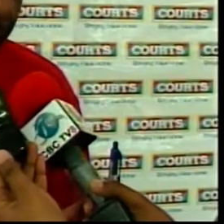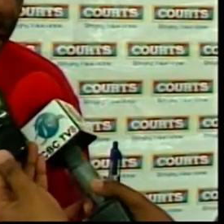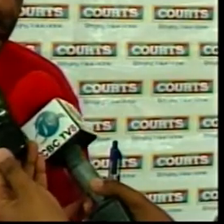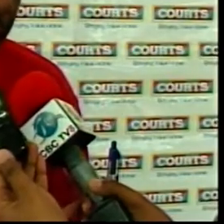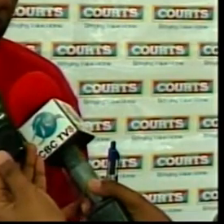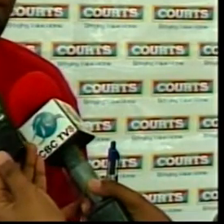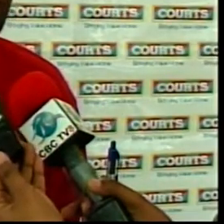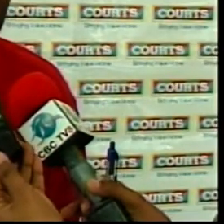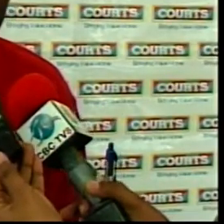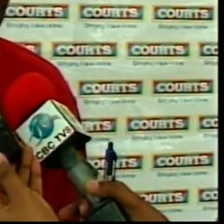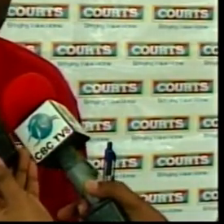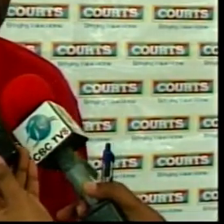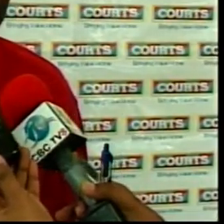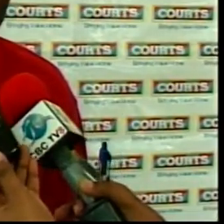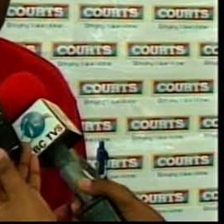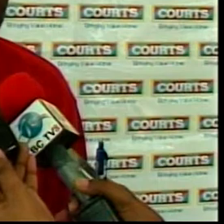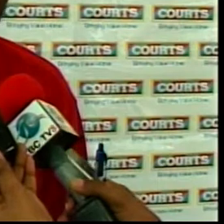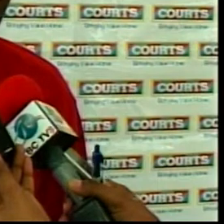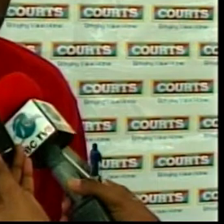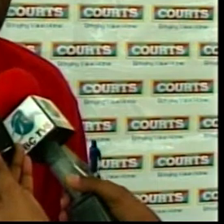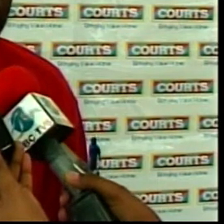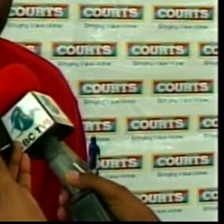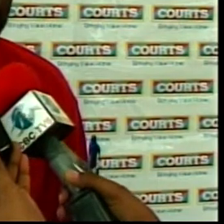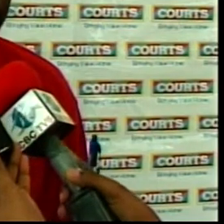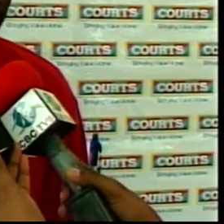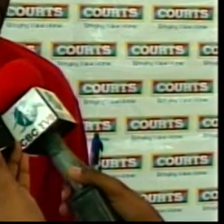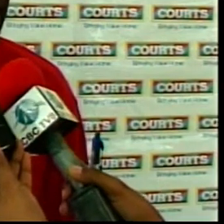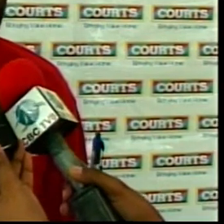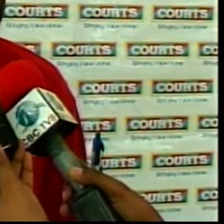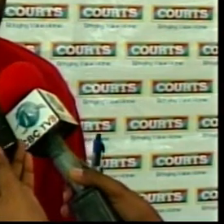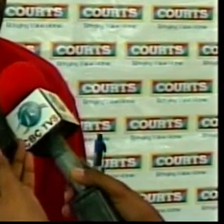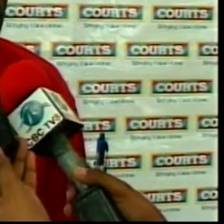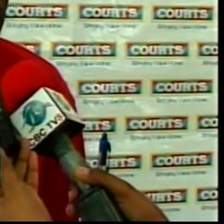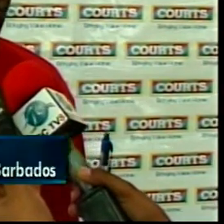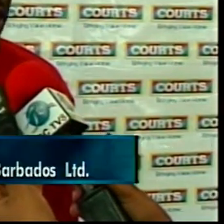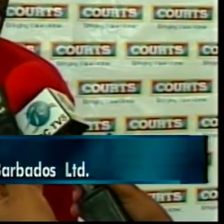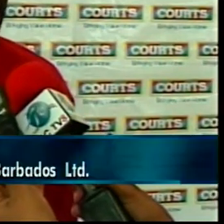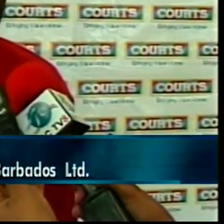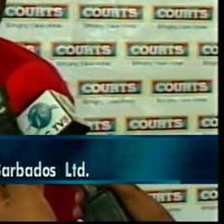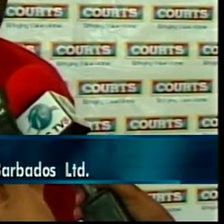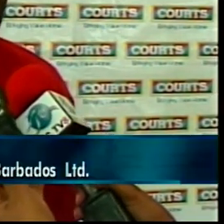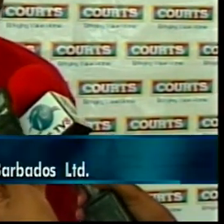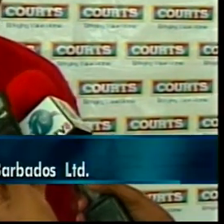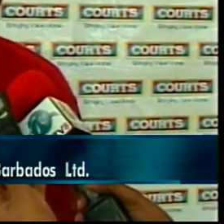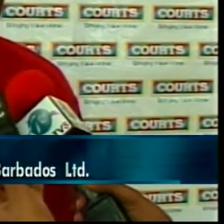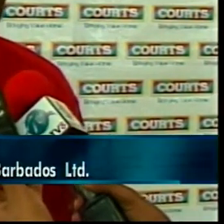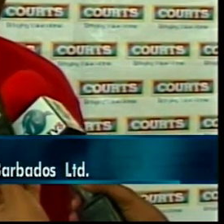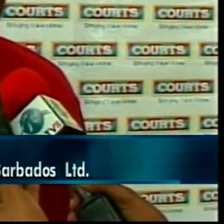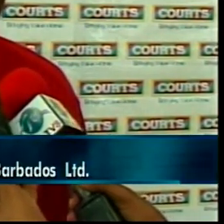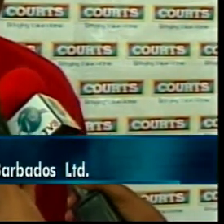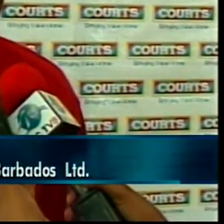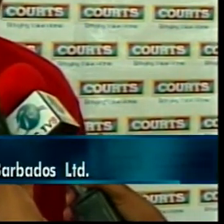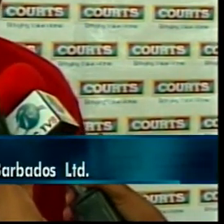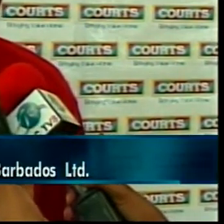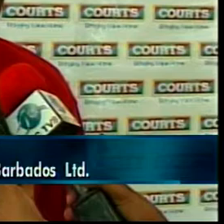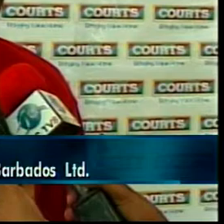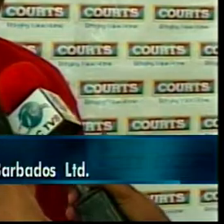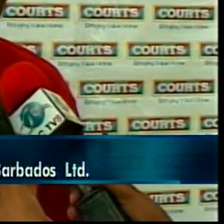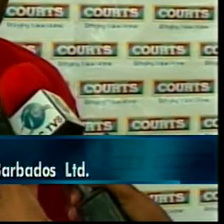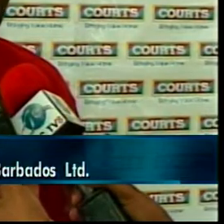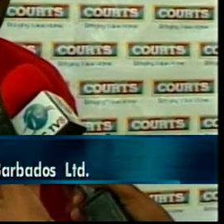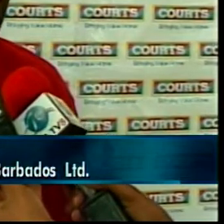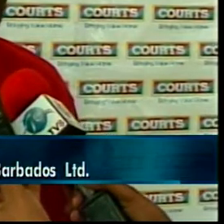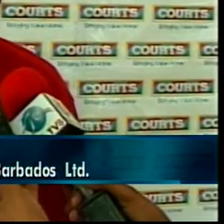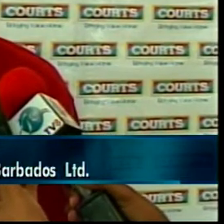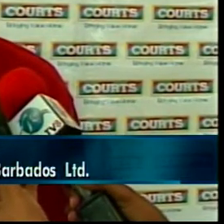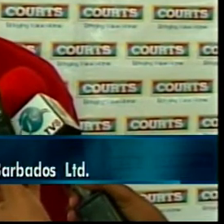50th year, and we have some really great promotions and some great activities in store to actually celebrate. You're going to be hearing more, you and